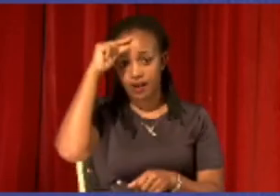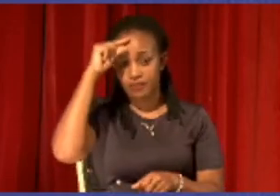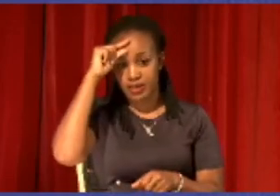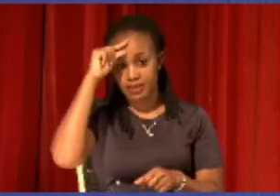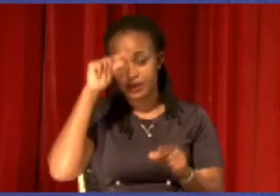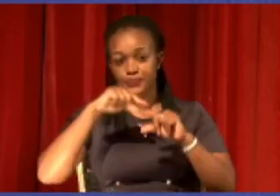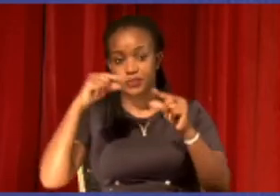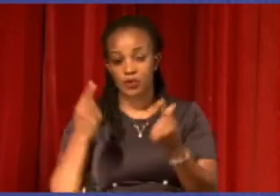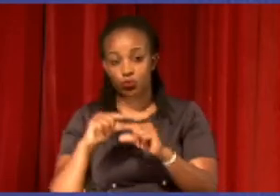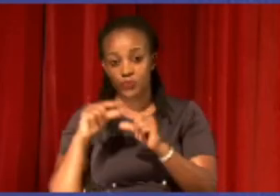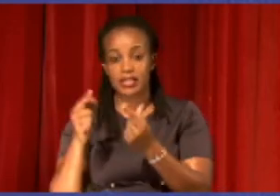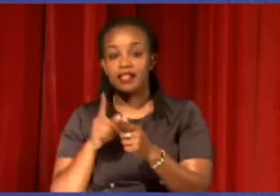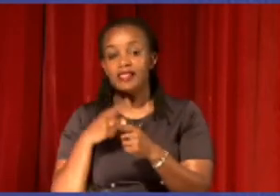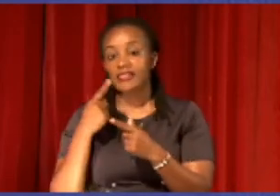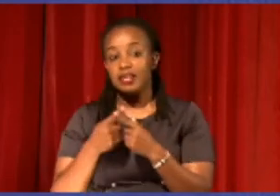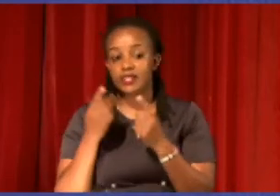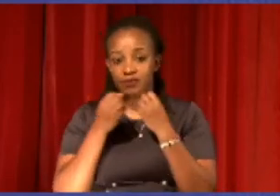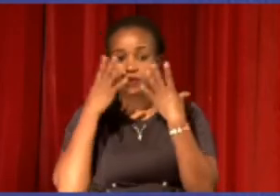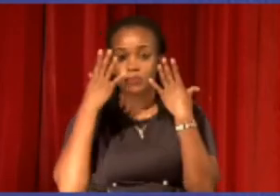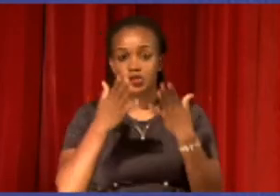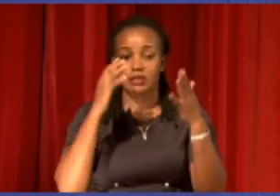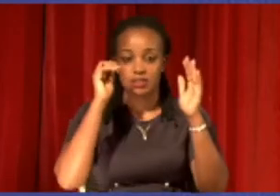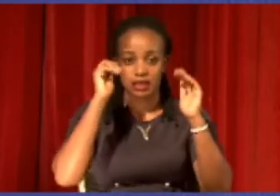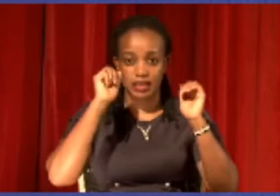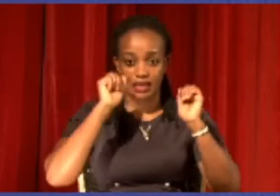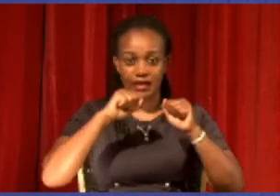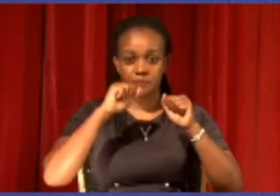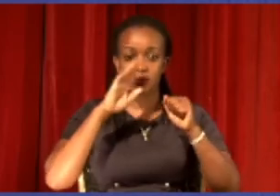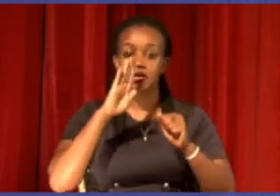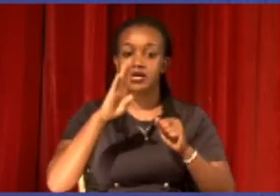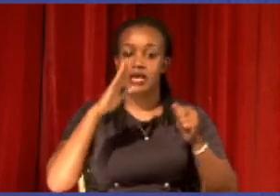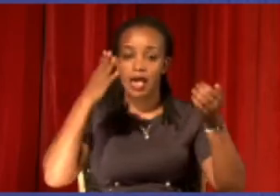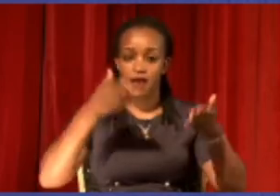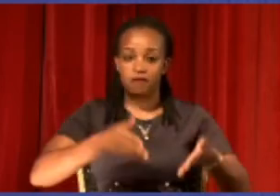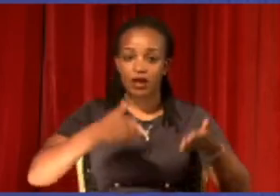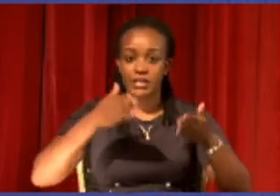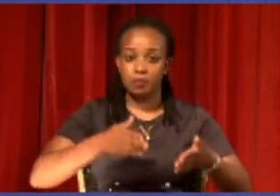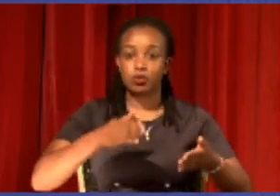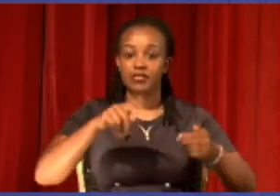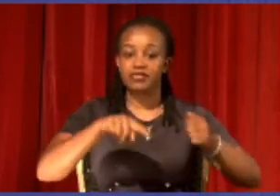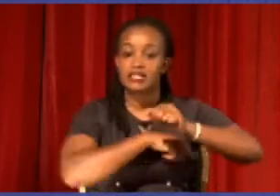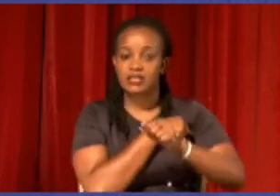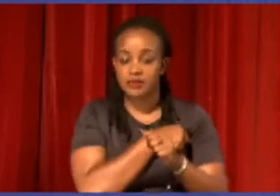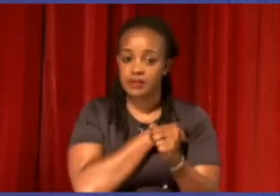be available in the notice boards, at the chief camps, at the DCs,